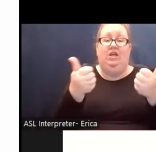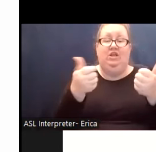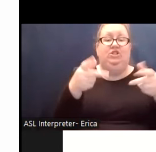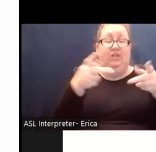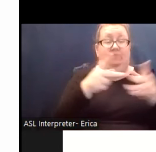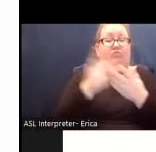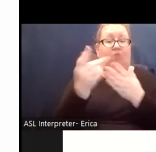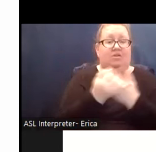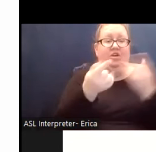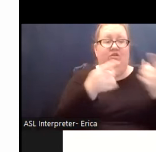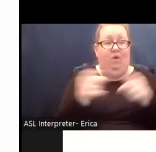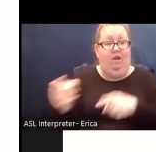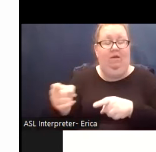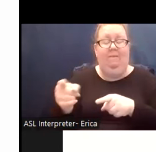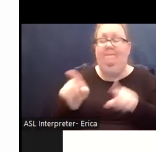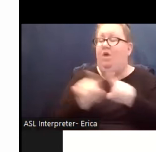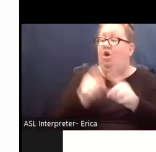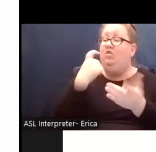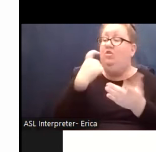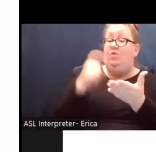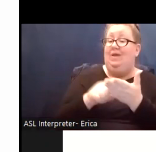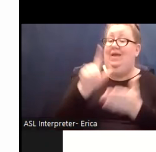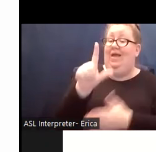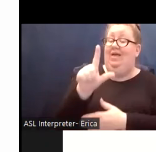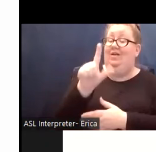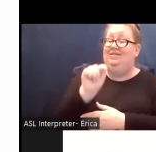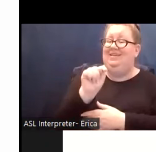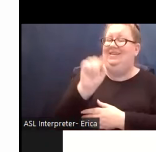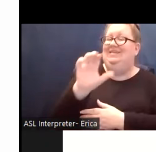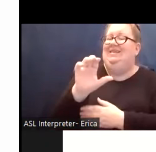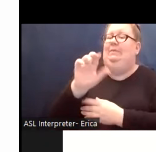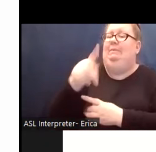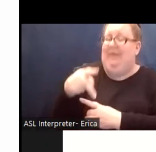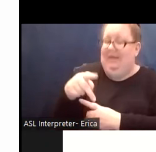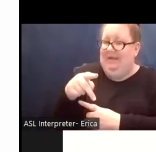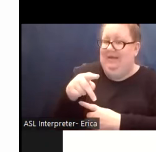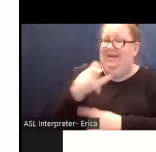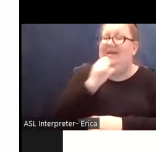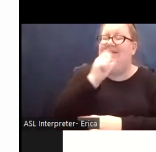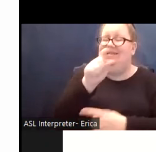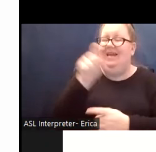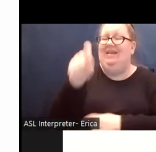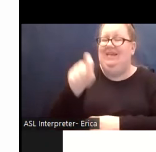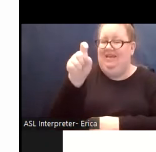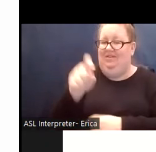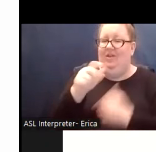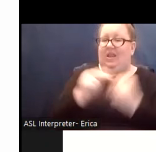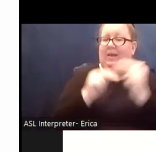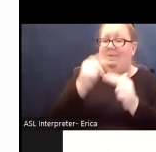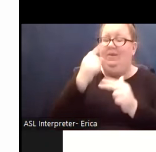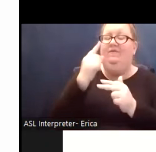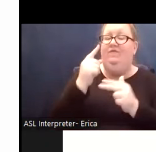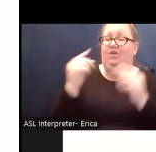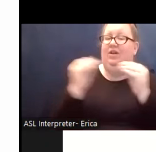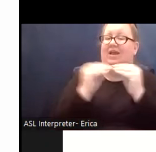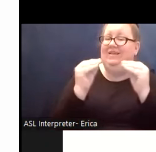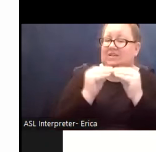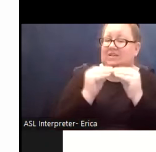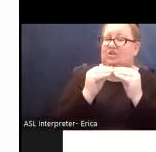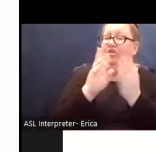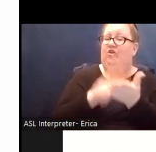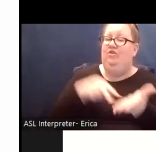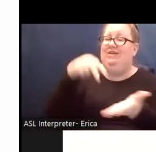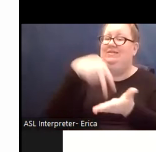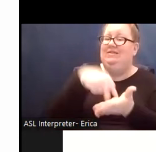We also recognize that the LTCP is not necessarily built for additional resilience, but more so